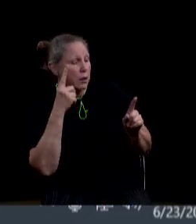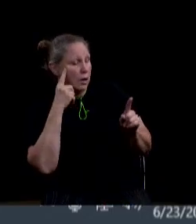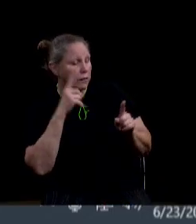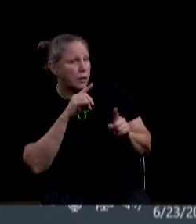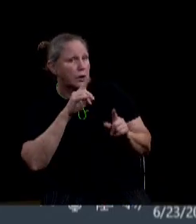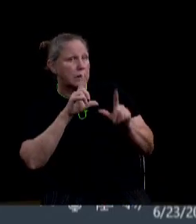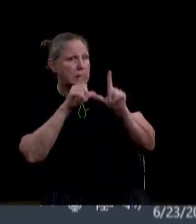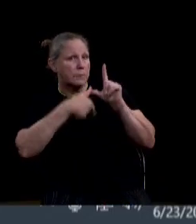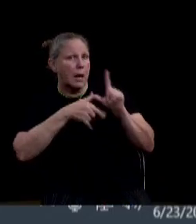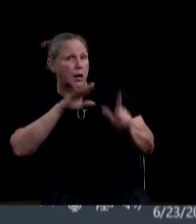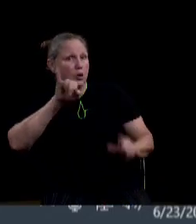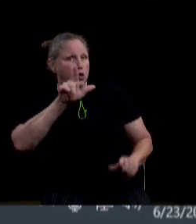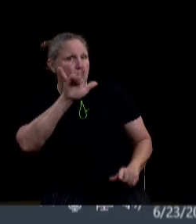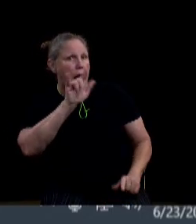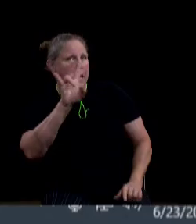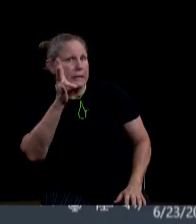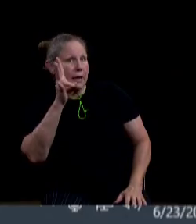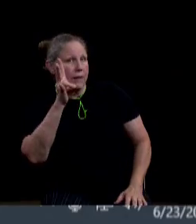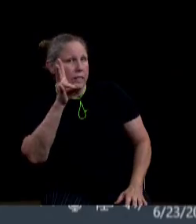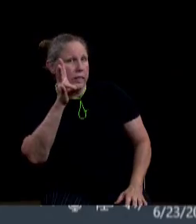Okay. Currently. Right.